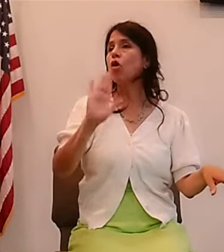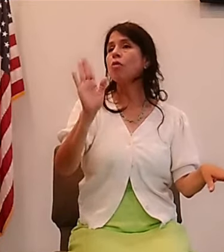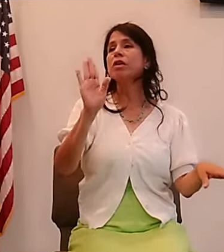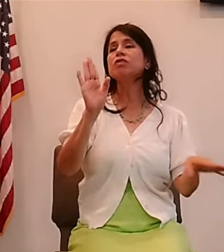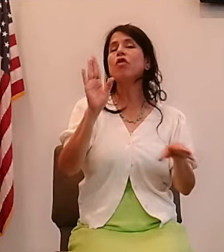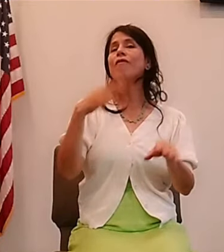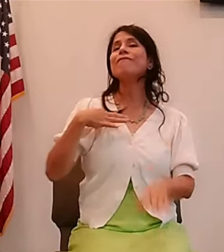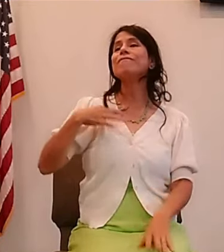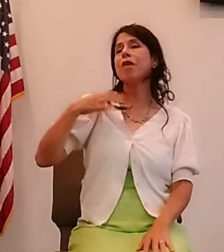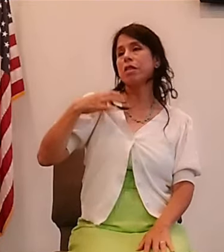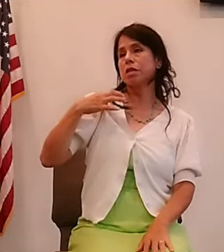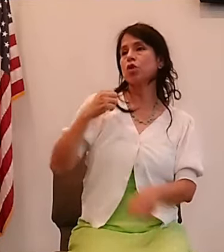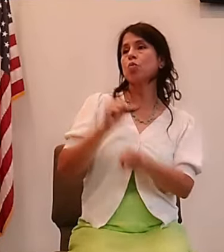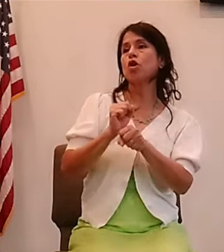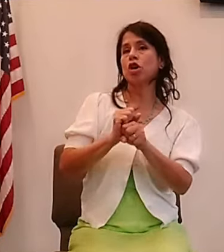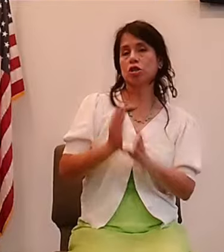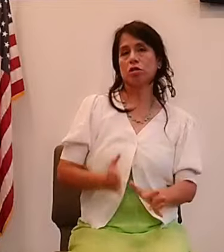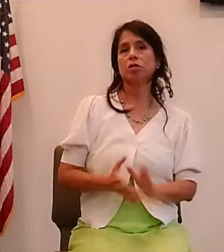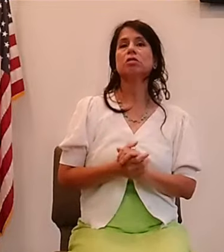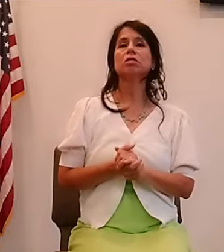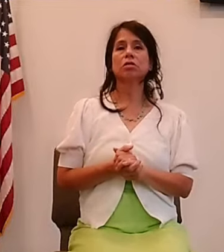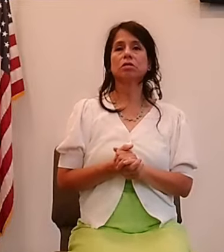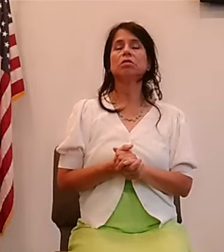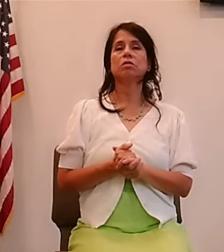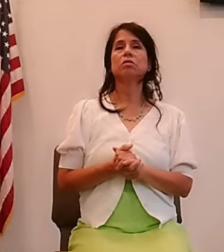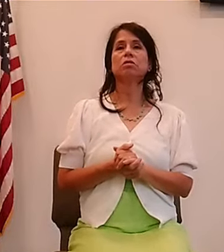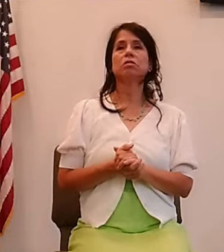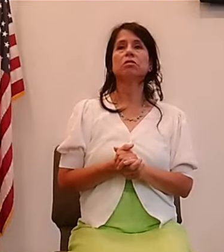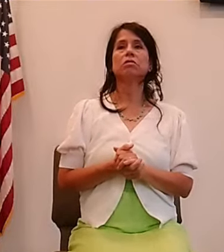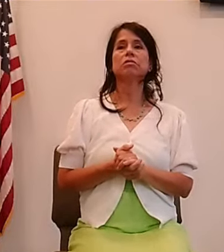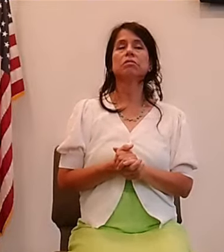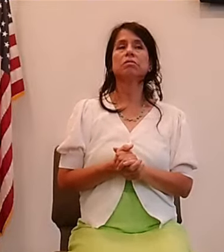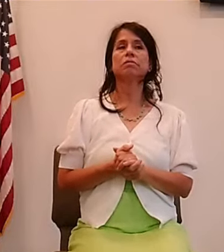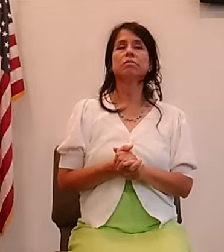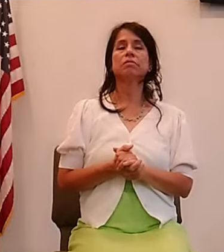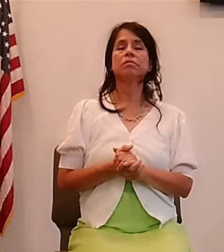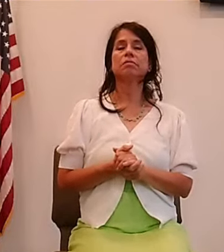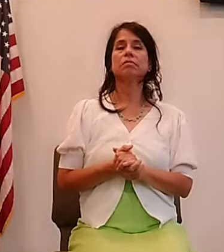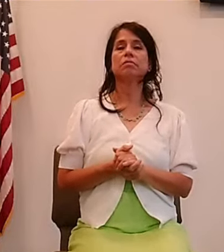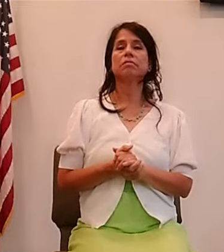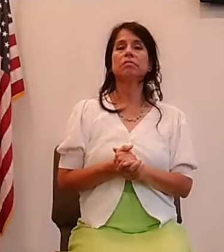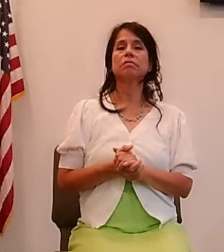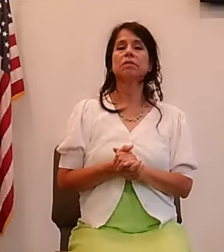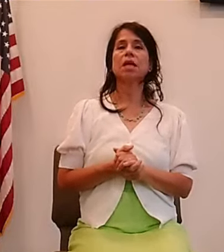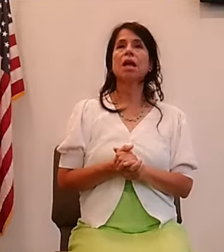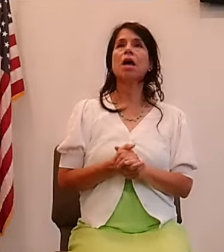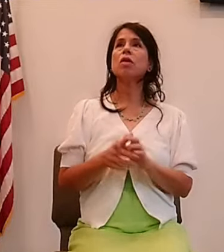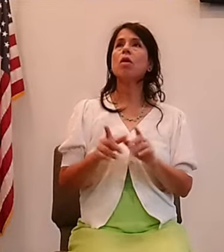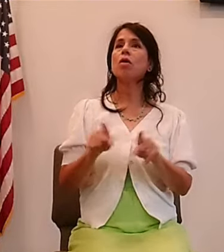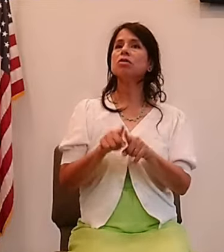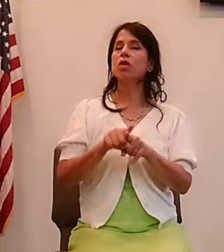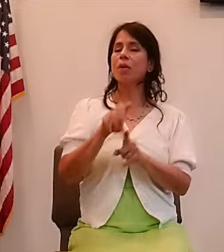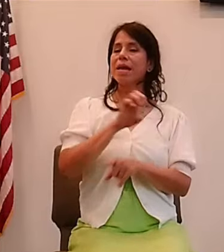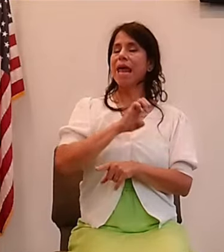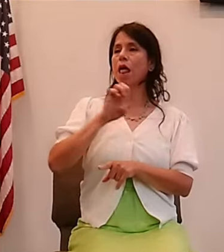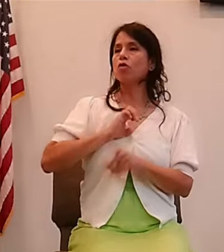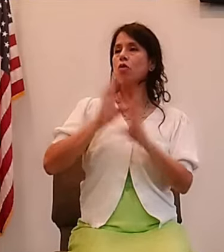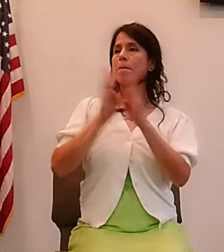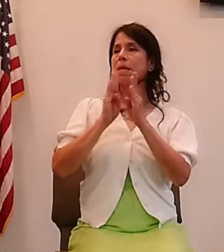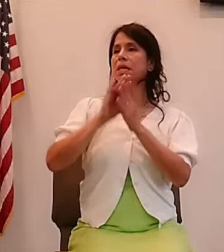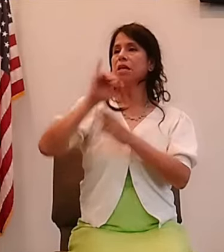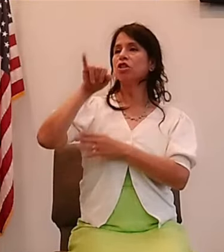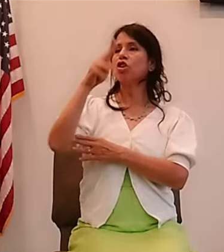interested in working with the youth, please come out for that. And then there will be an elder meeting on July